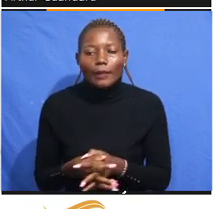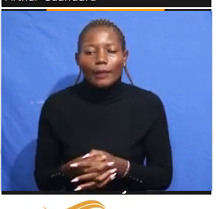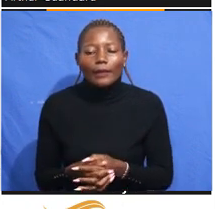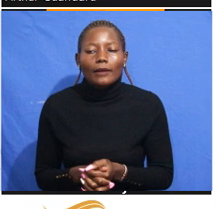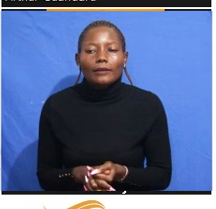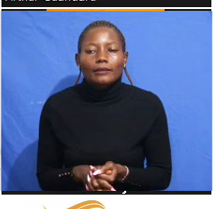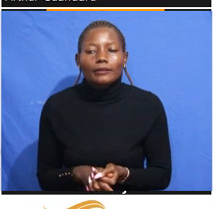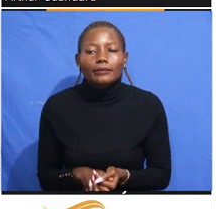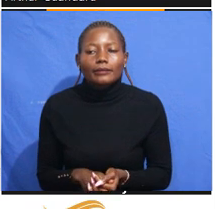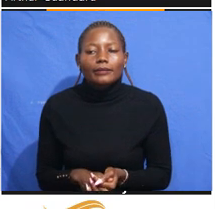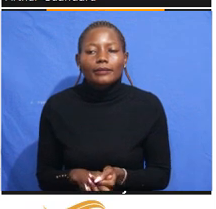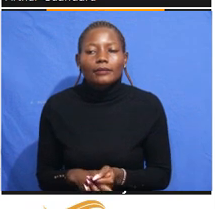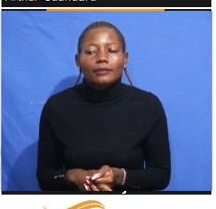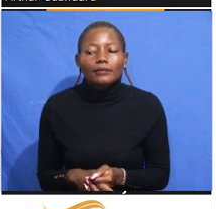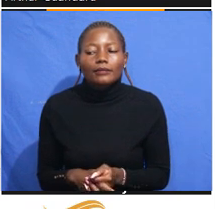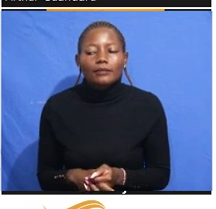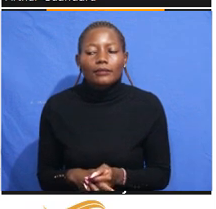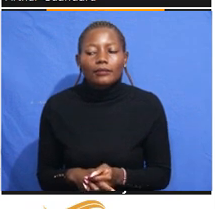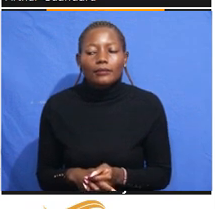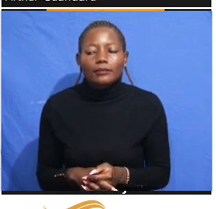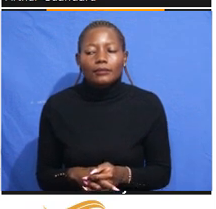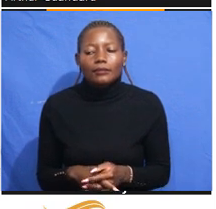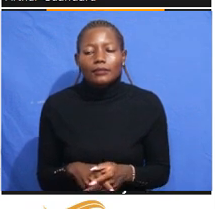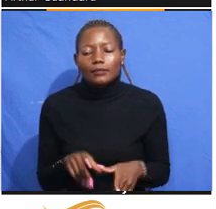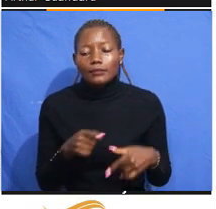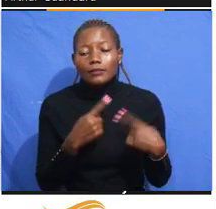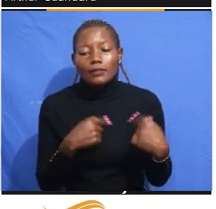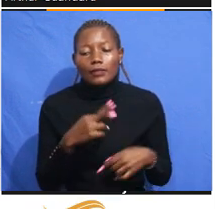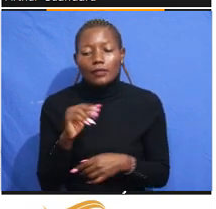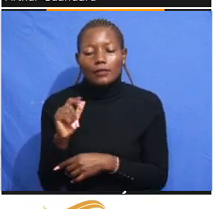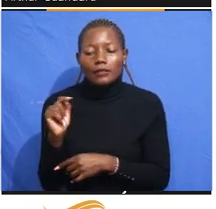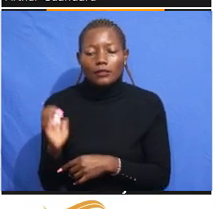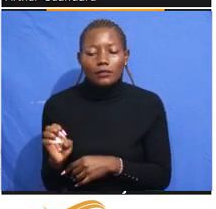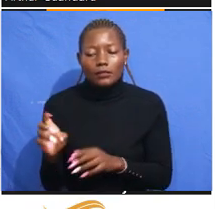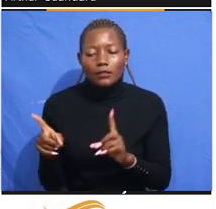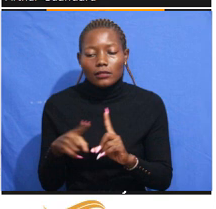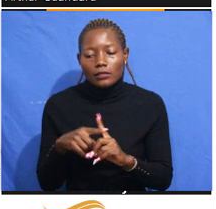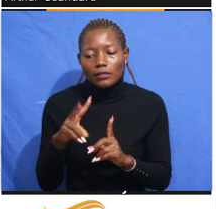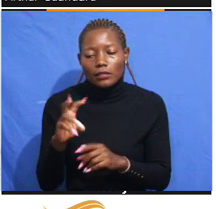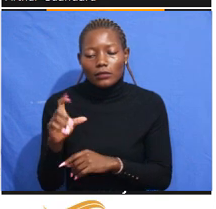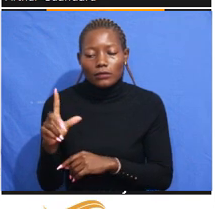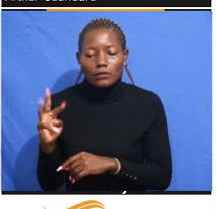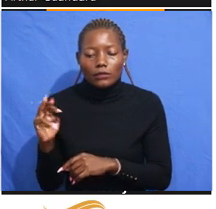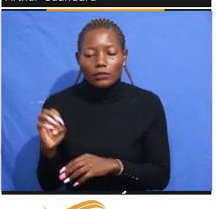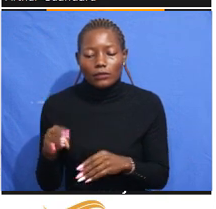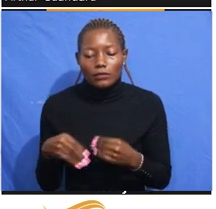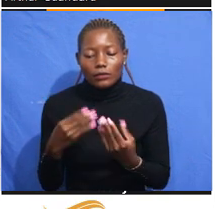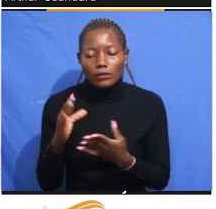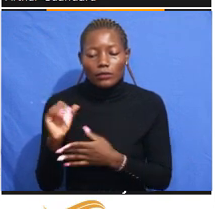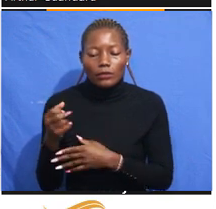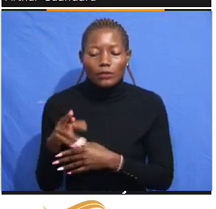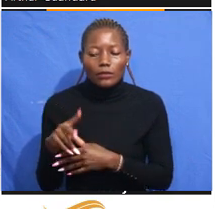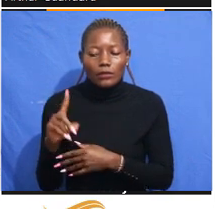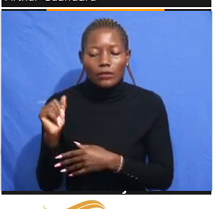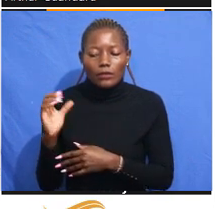just remember that formula, that heart rate times stroke volume gives you cardiac output. I've itemized now